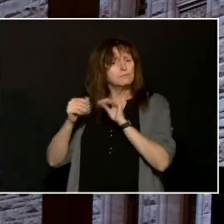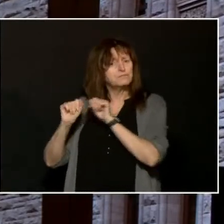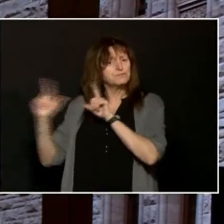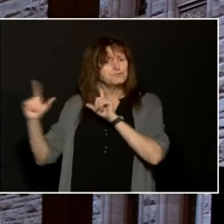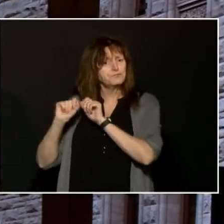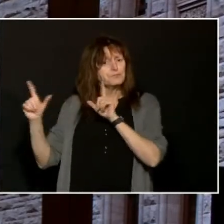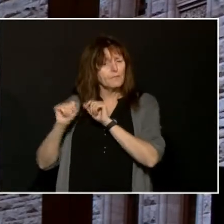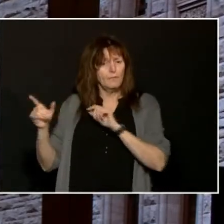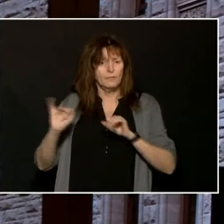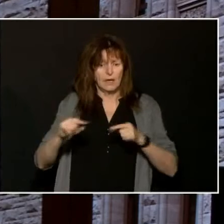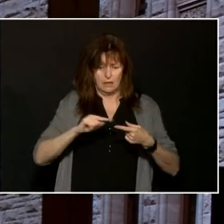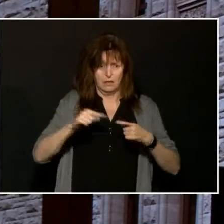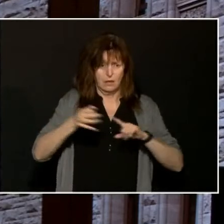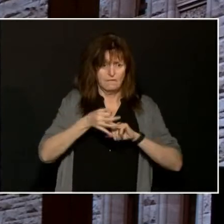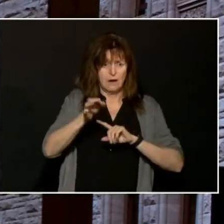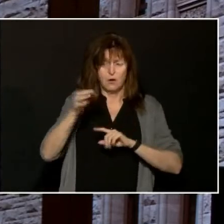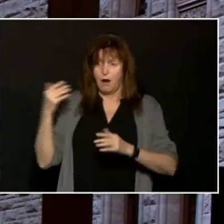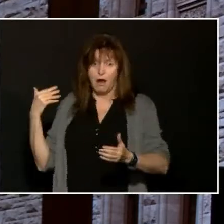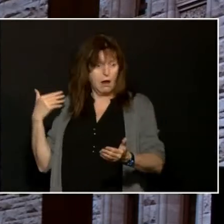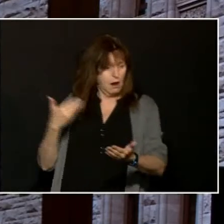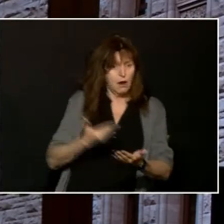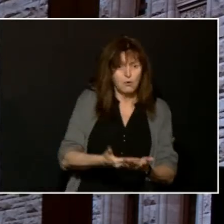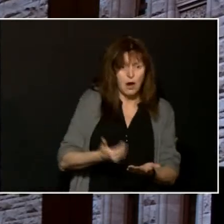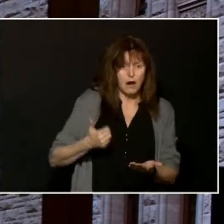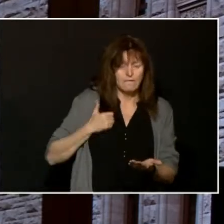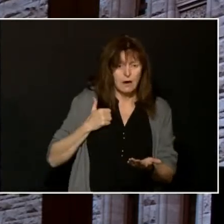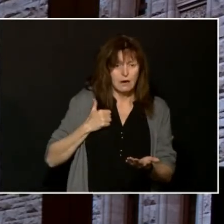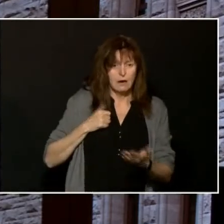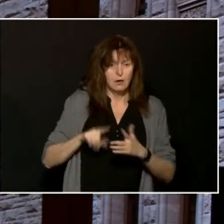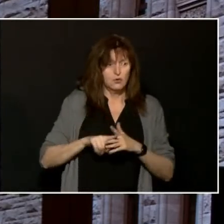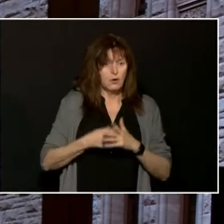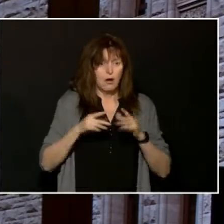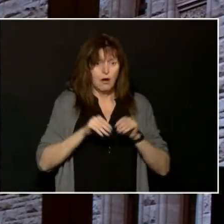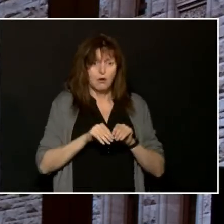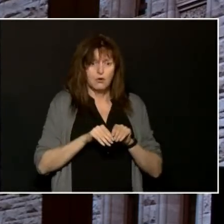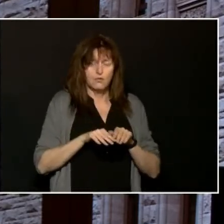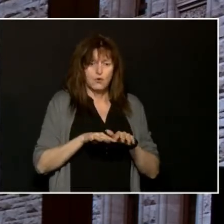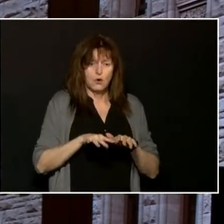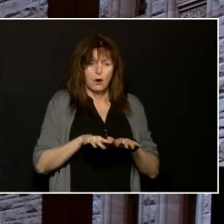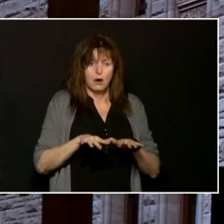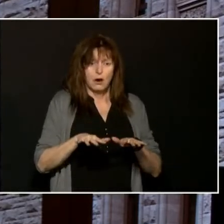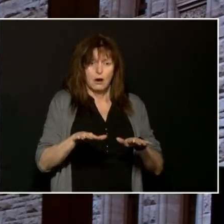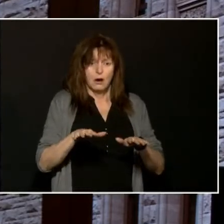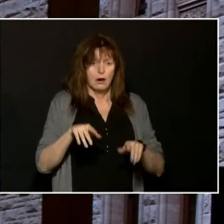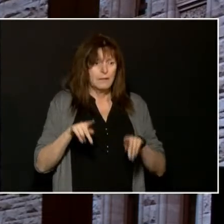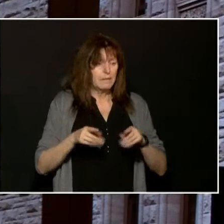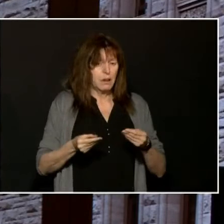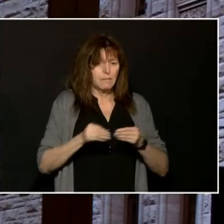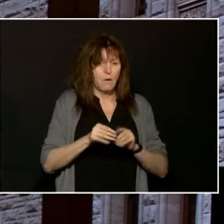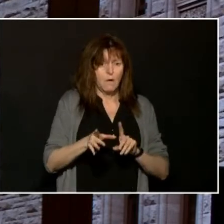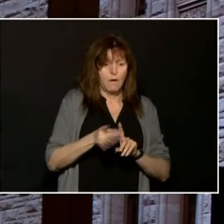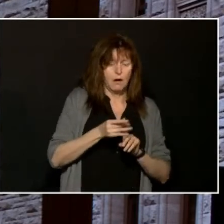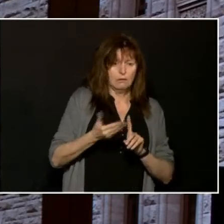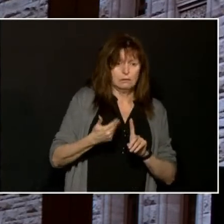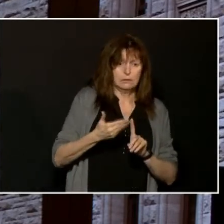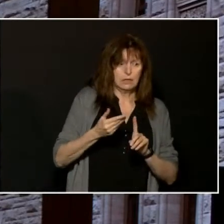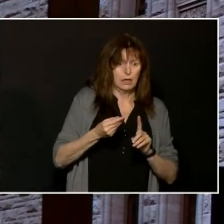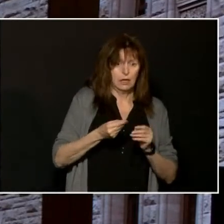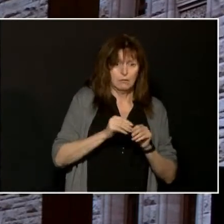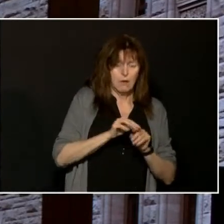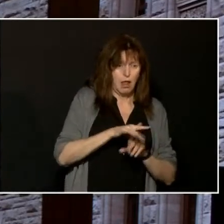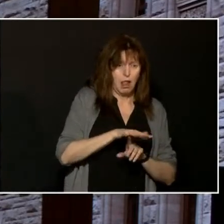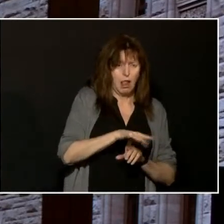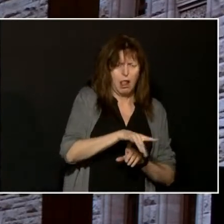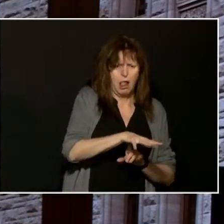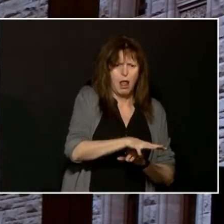to spread through our population, there are individuals that are more susceptible to it, and the virus moves its way through those populations. The